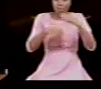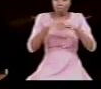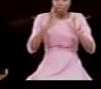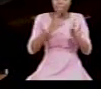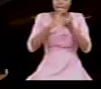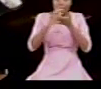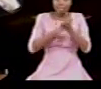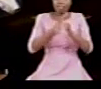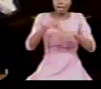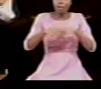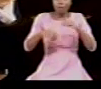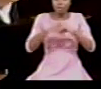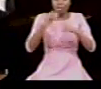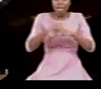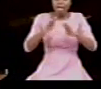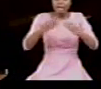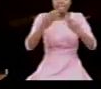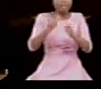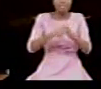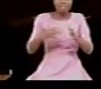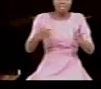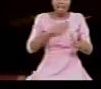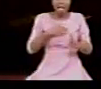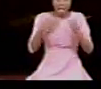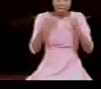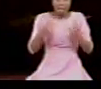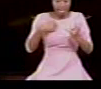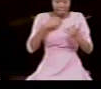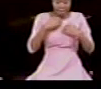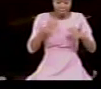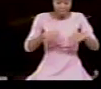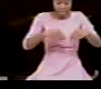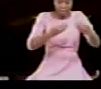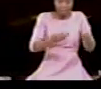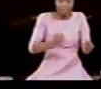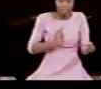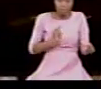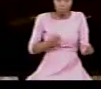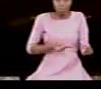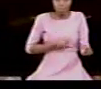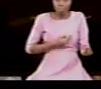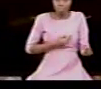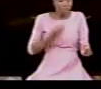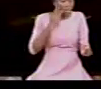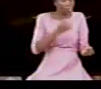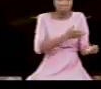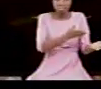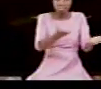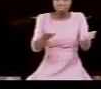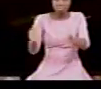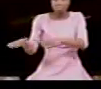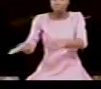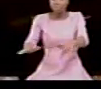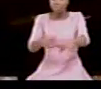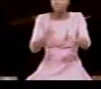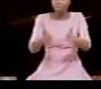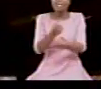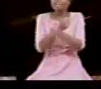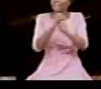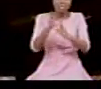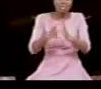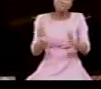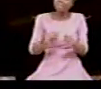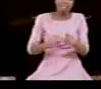comfort. He sowed everything. And now he's reaping us. Look at the crowd. Look at the salvation